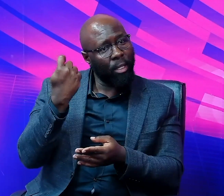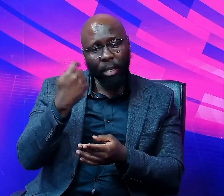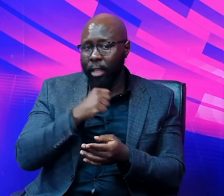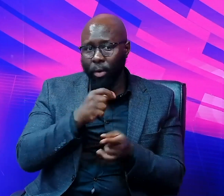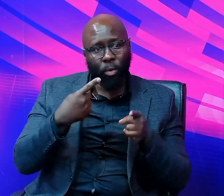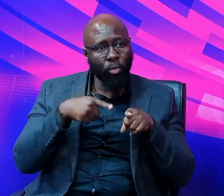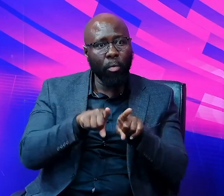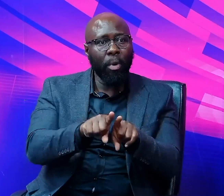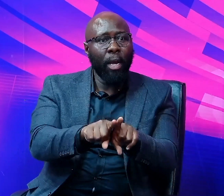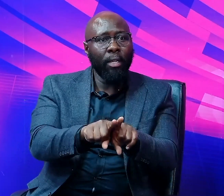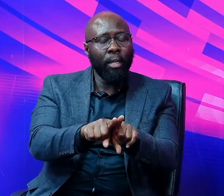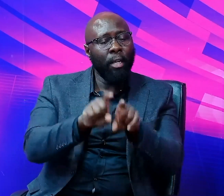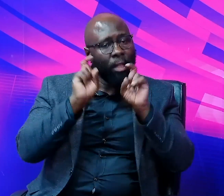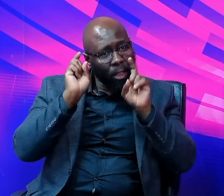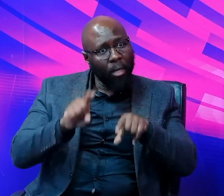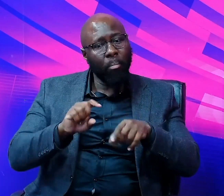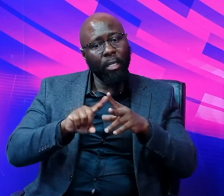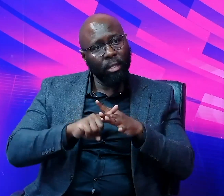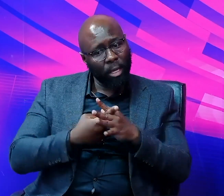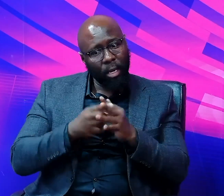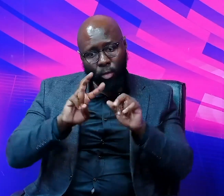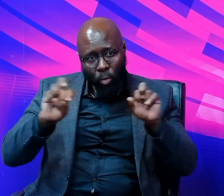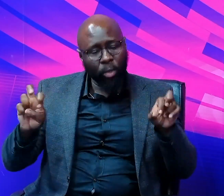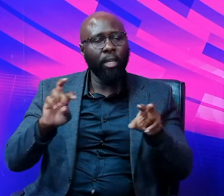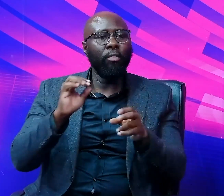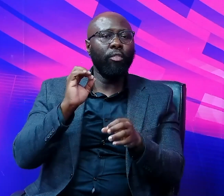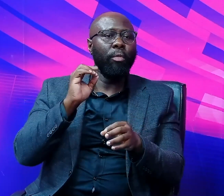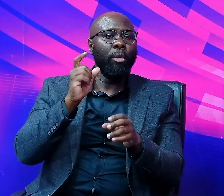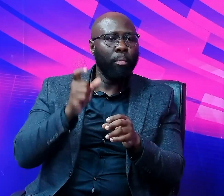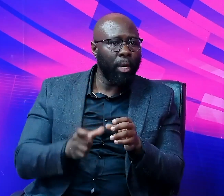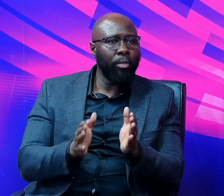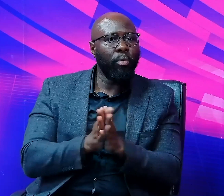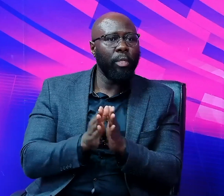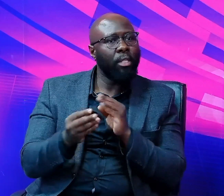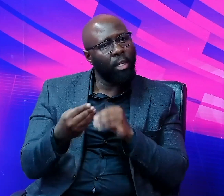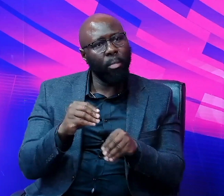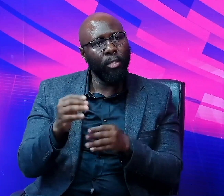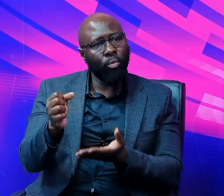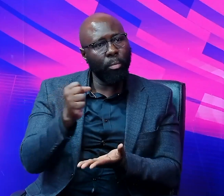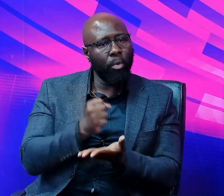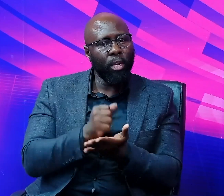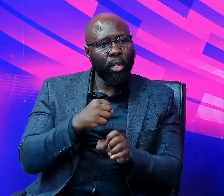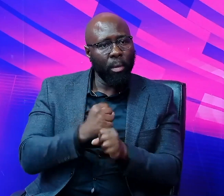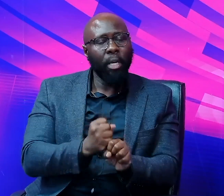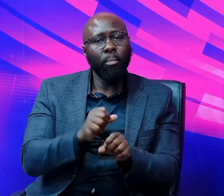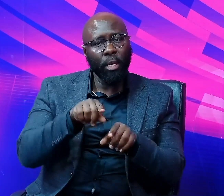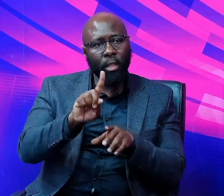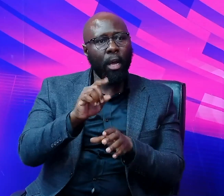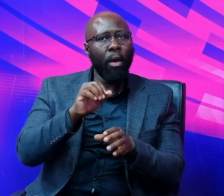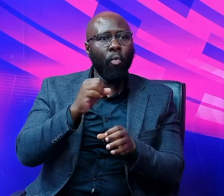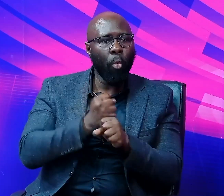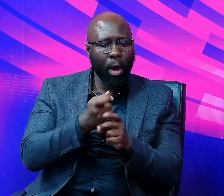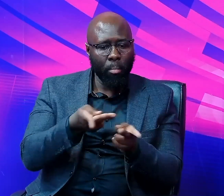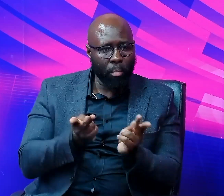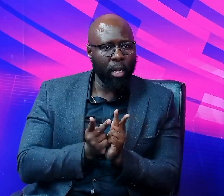many employers in Kenya, they've not been complying with this law. Now they have started looking for persons with